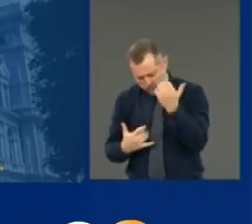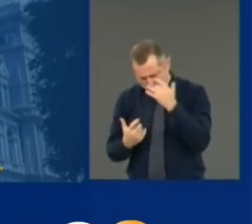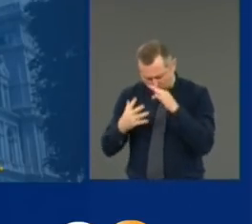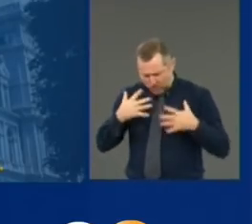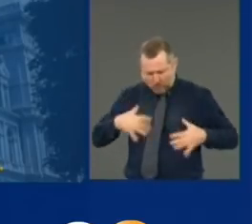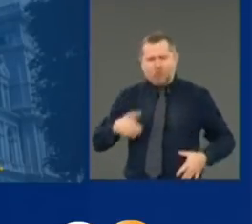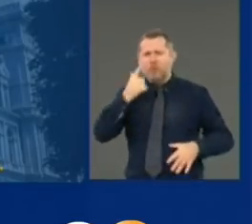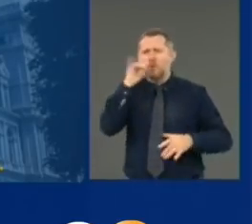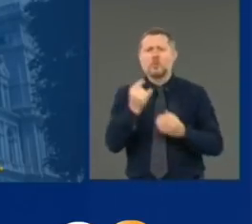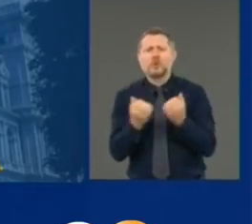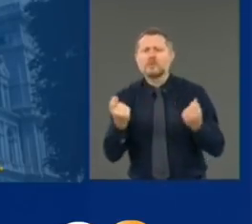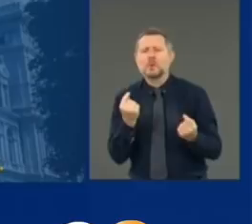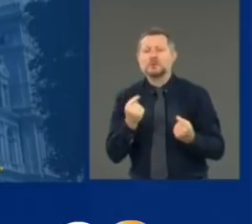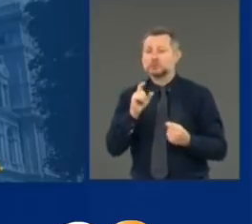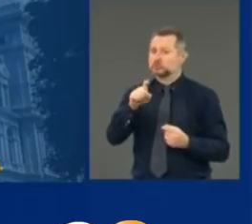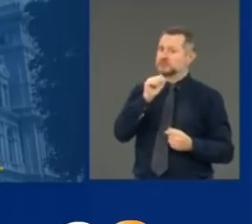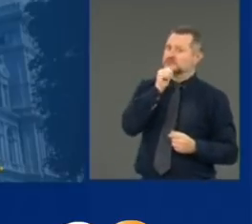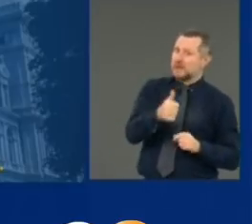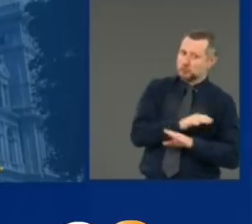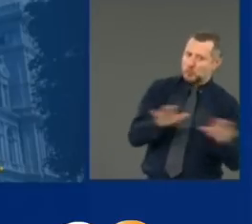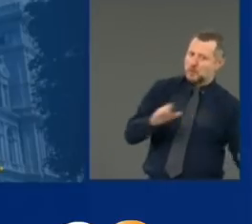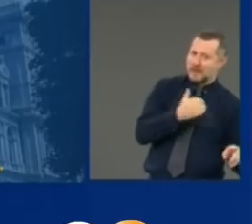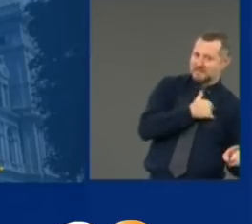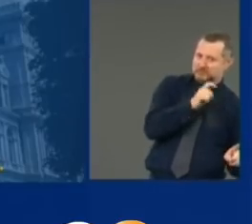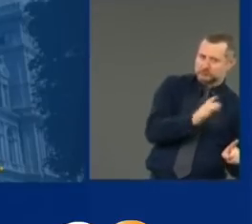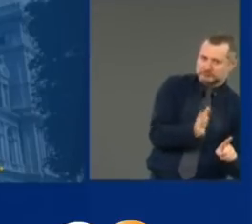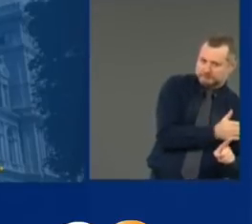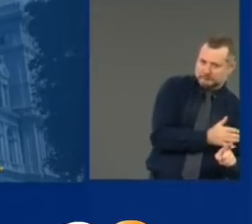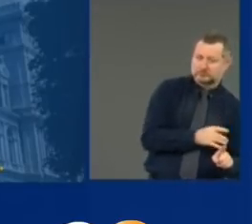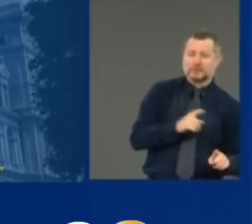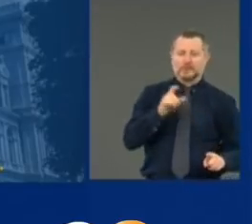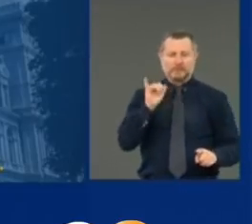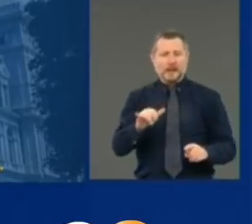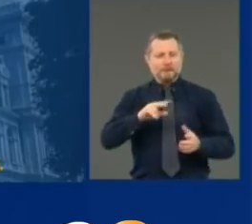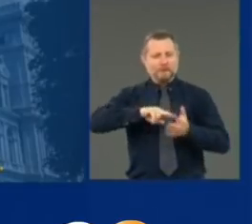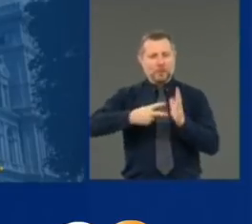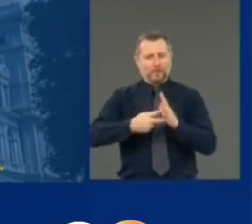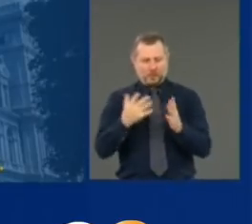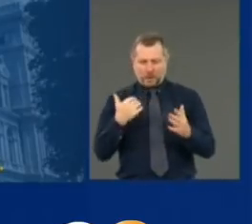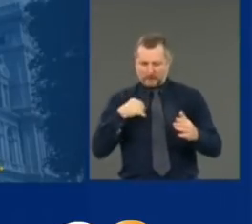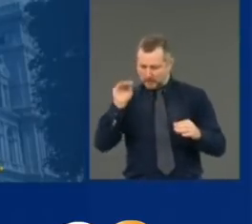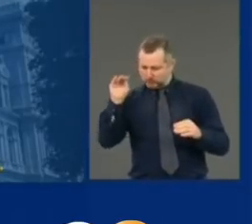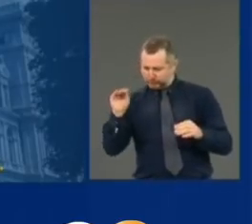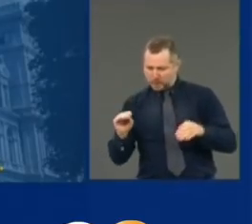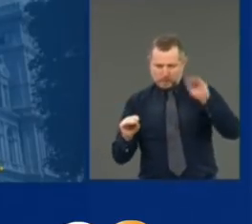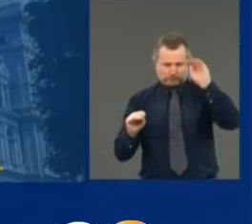have? That's the function that every community has to